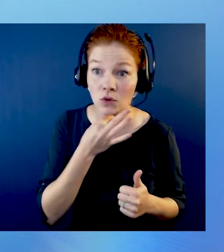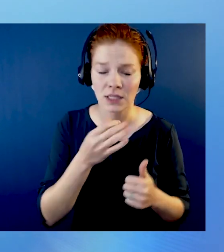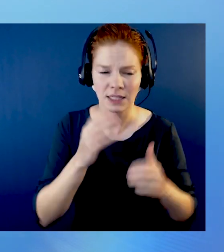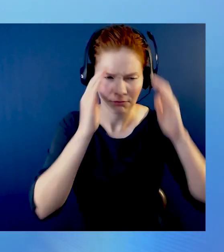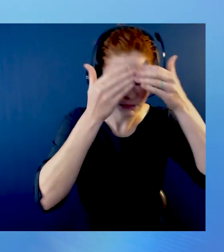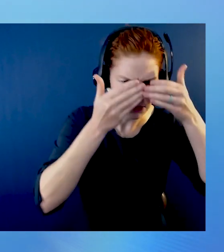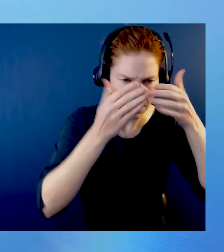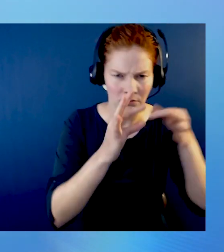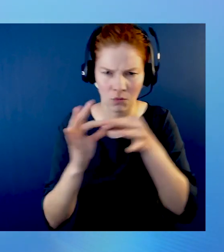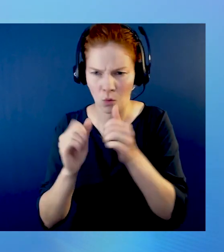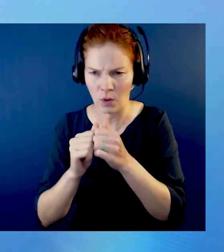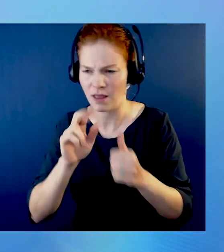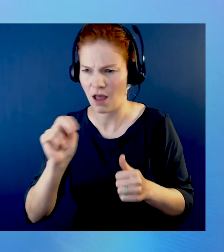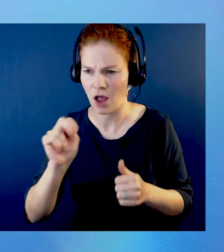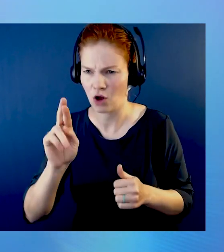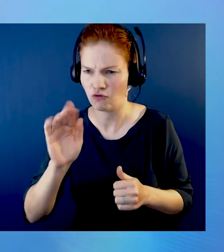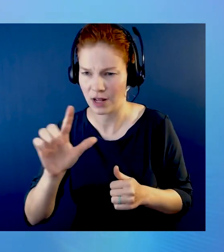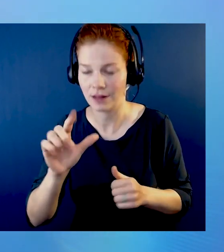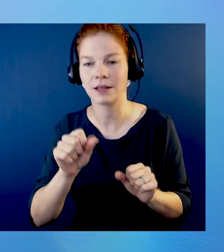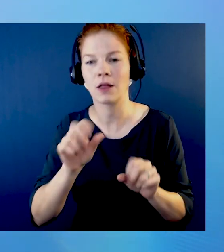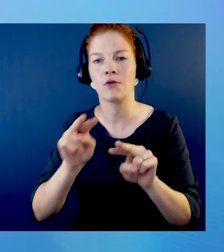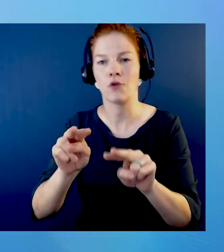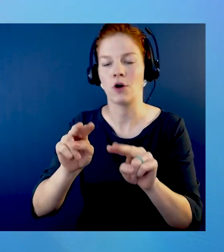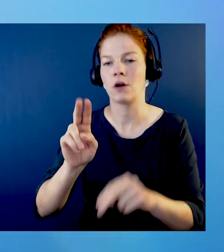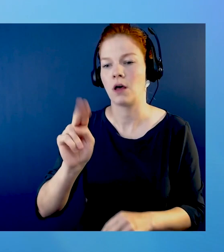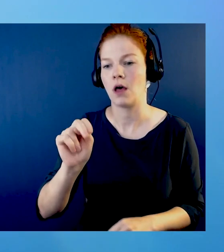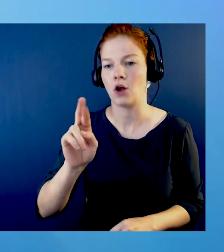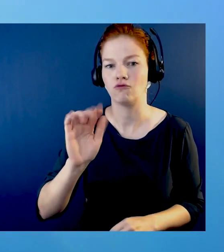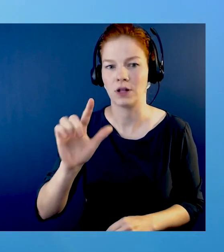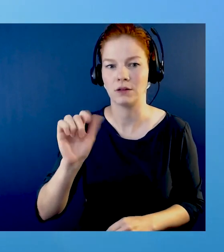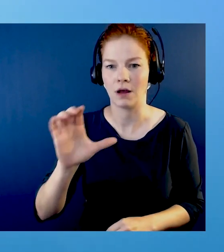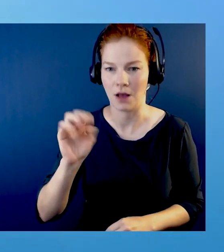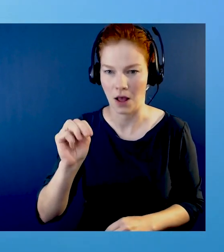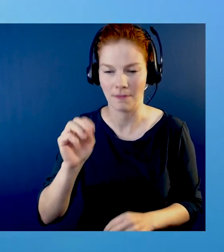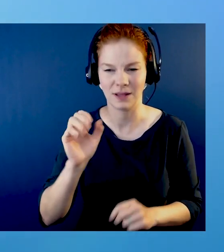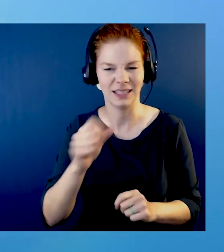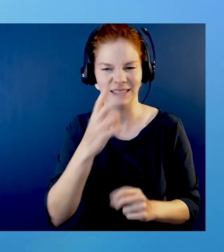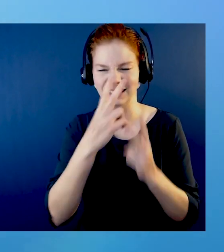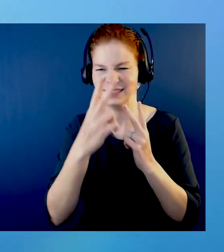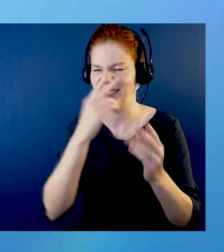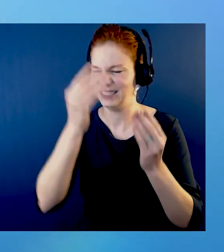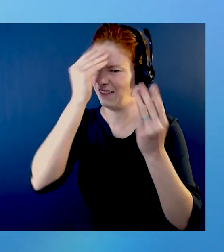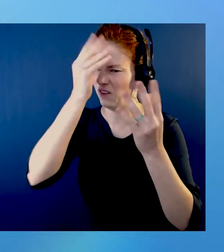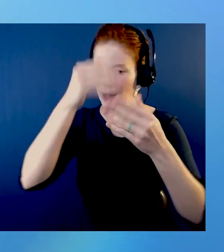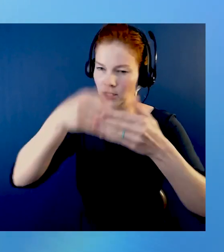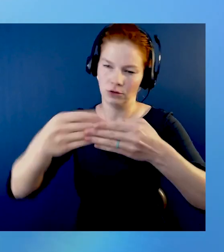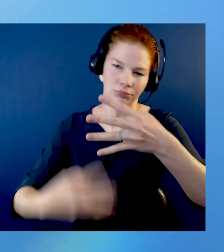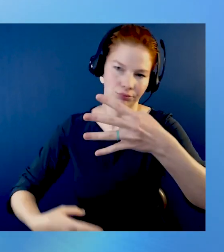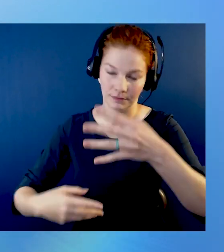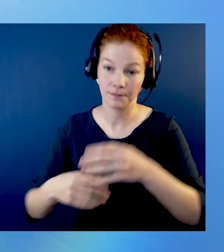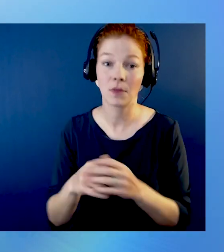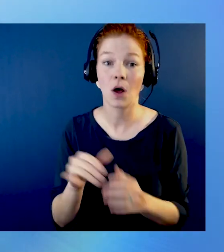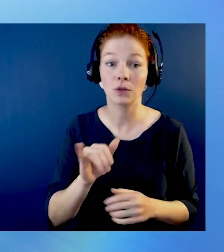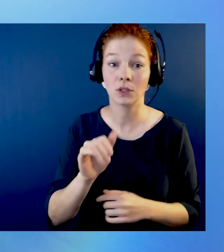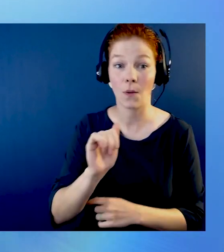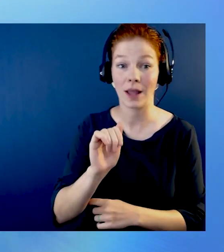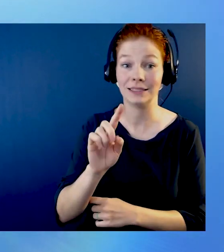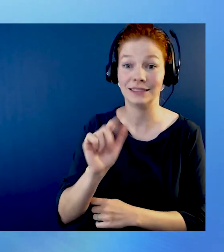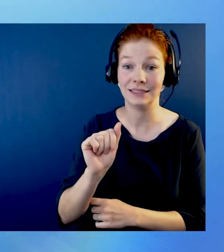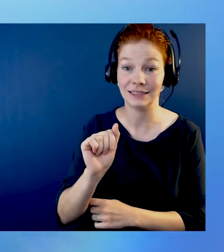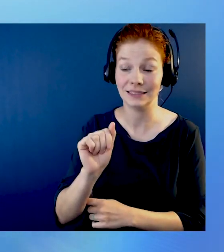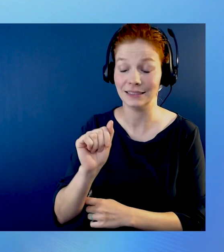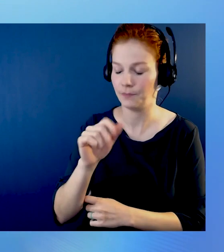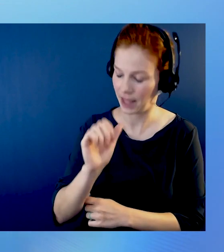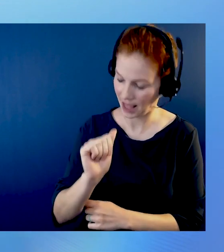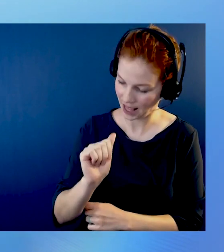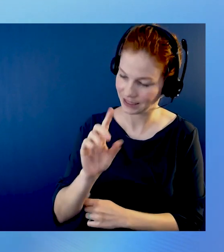over to unrealengine.com and you can find out a host of different information around it. And also, we encourage you to check out the ADT plugin for Unreal